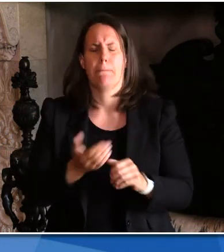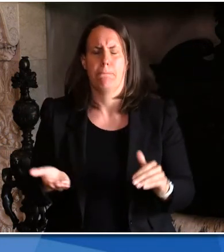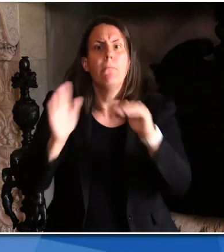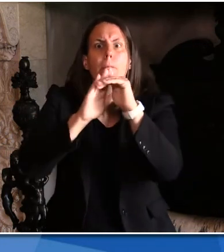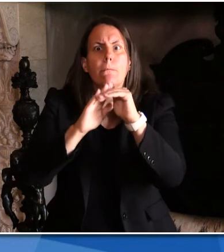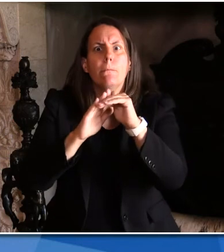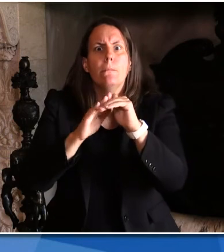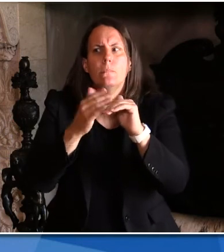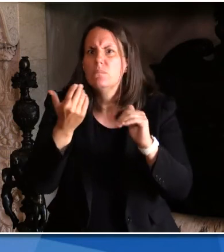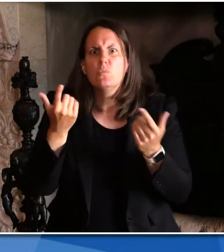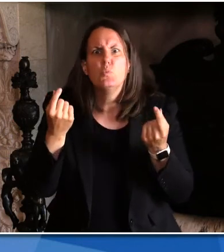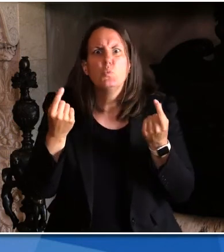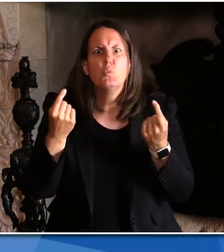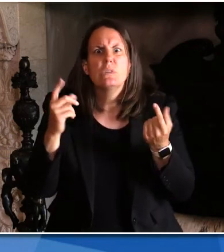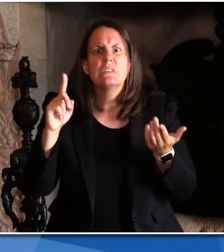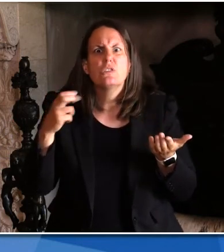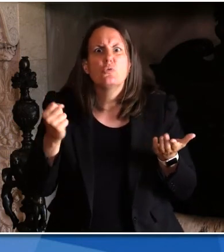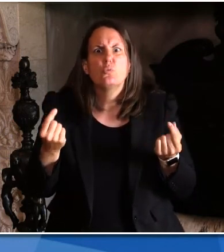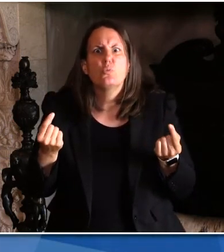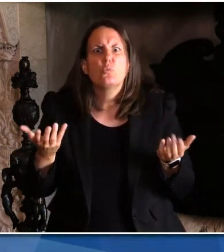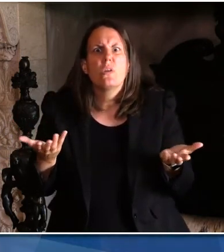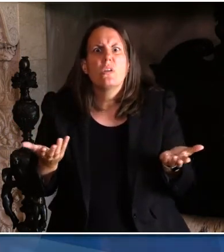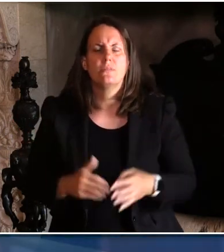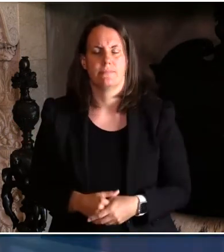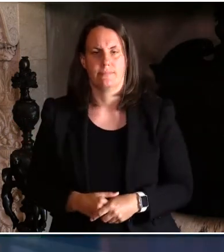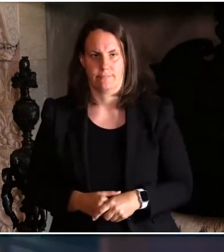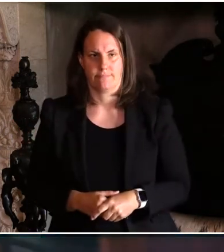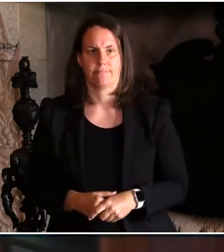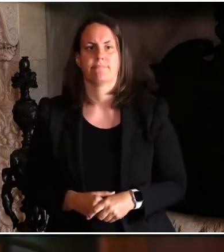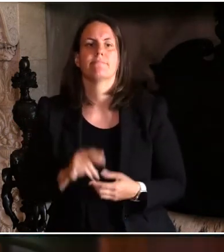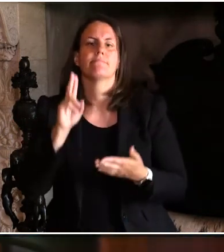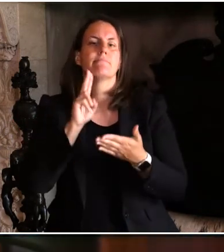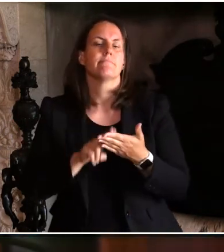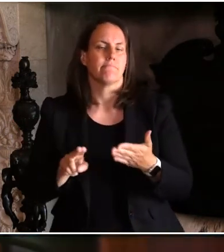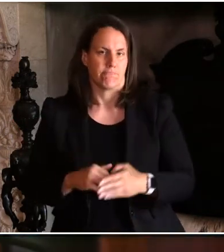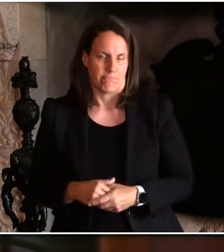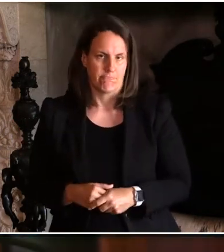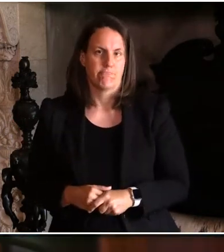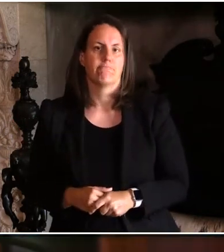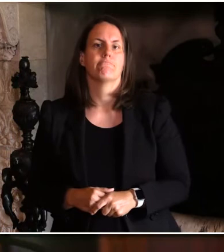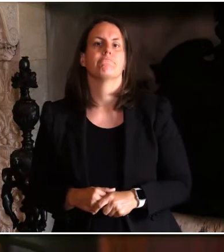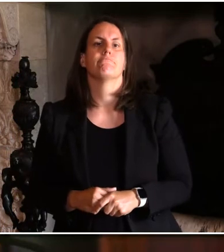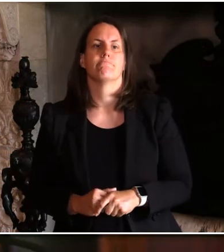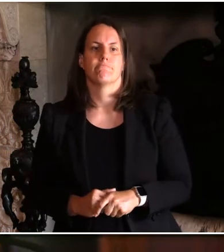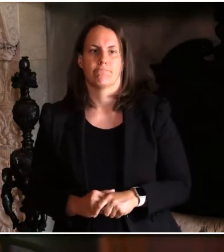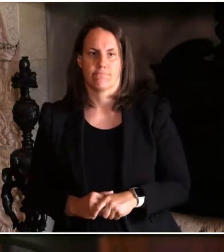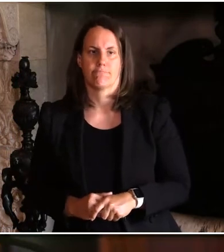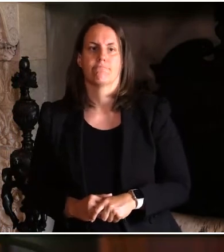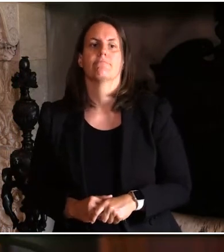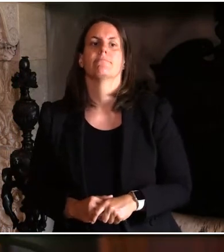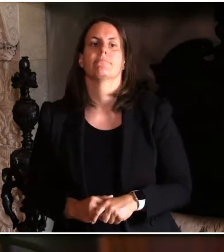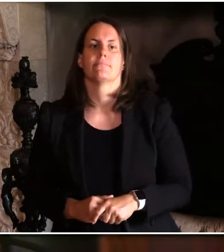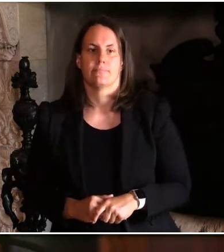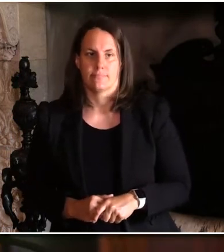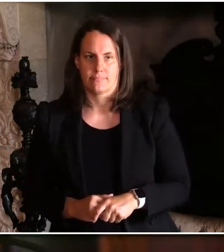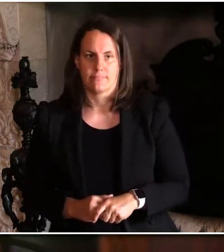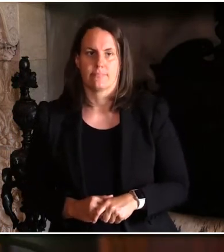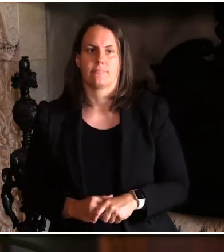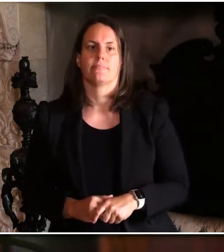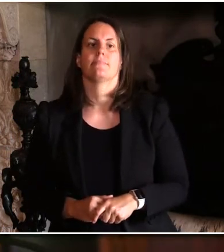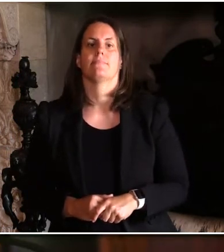take? Thank you. So I do think we are seeing in a few communities around